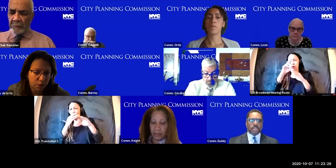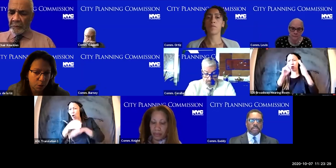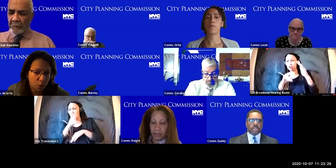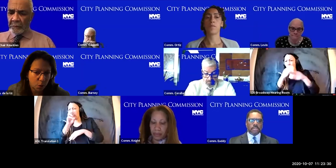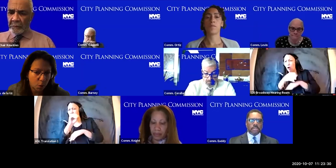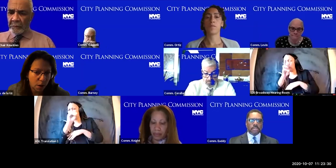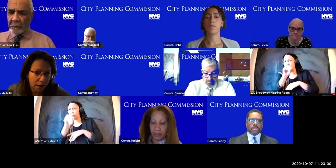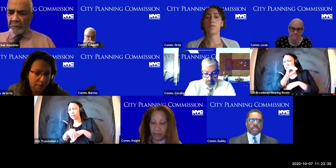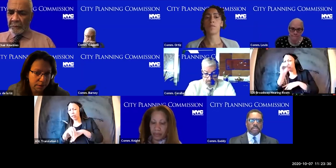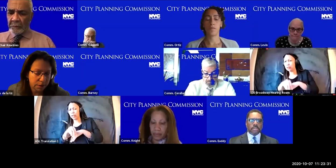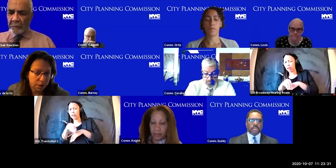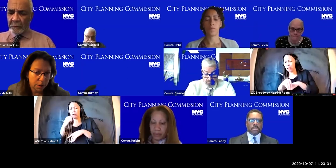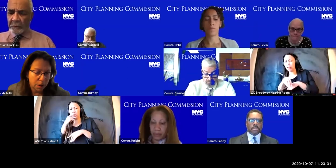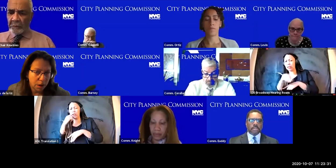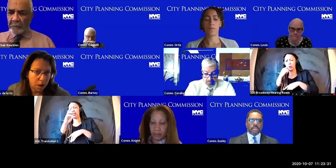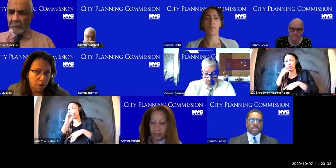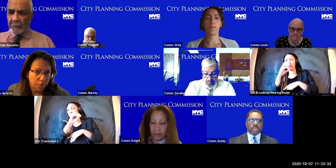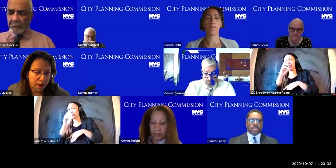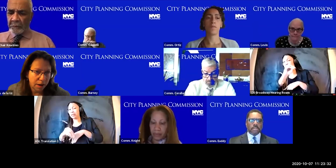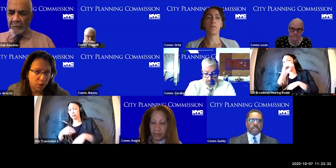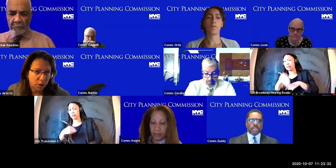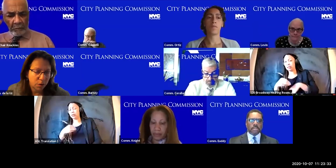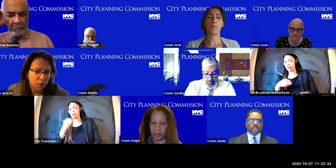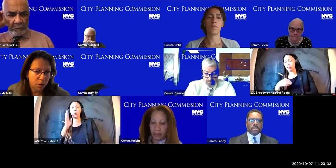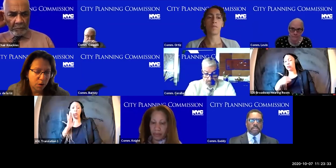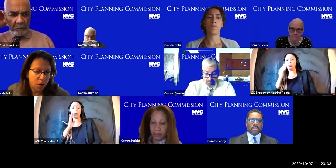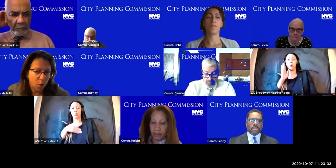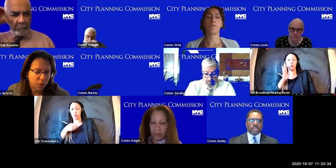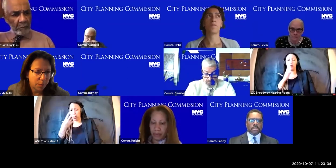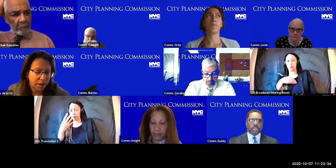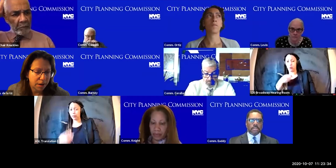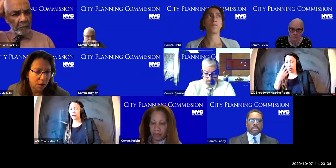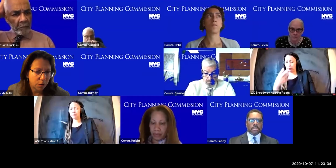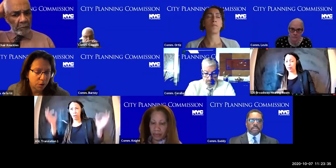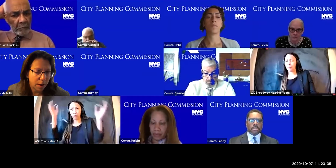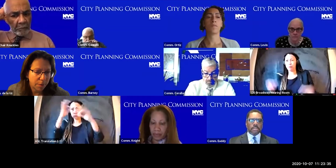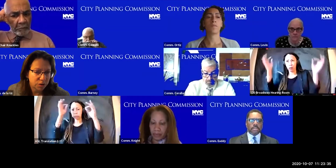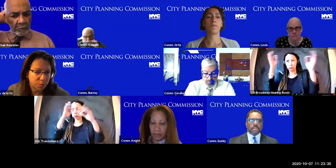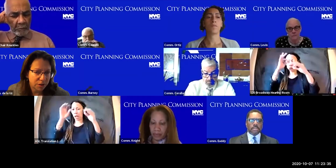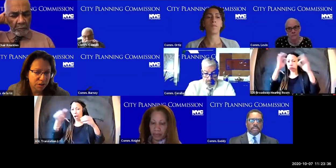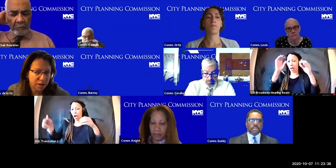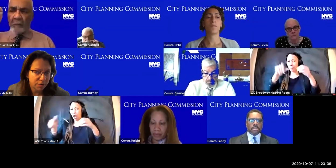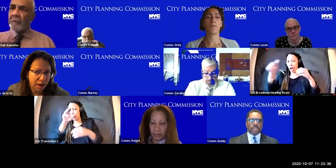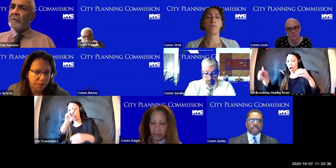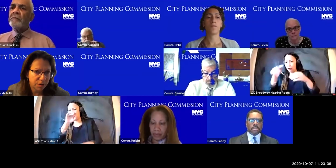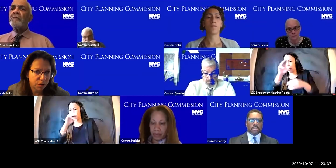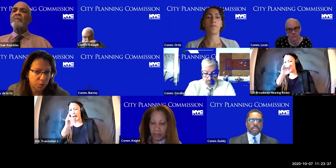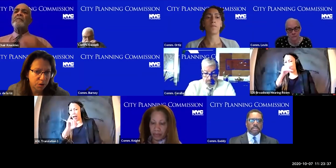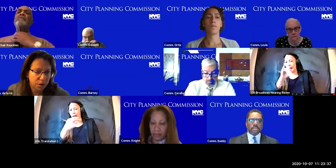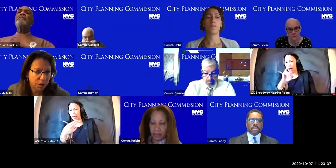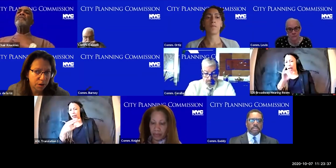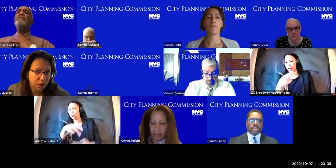60% white. And I don't know of how many other MIH projects have happened